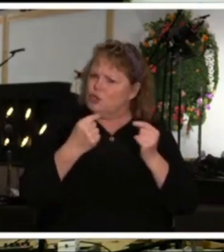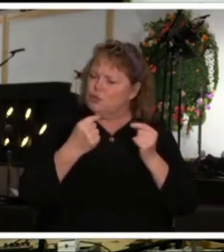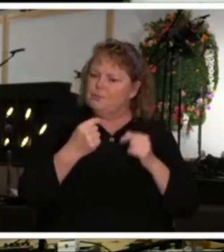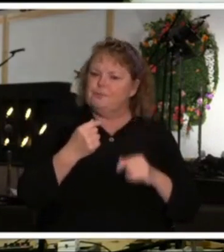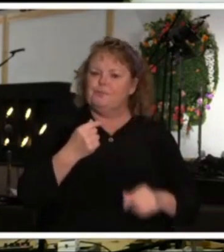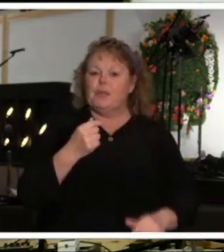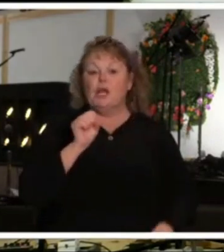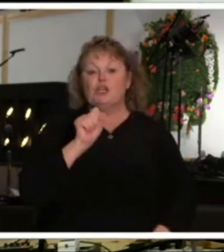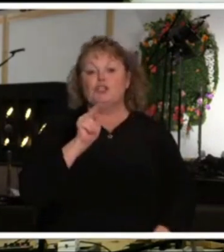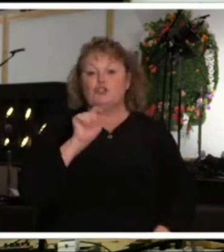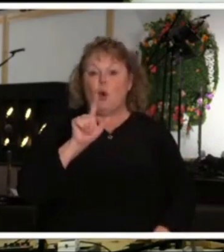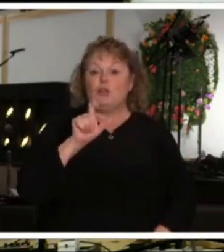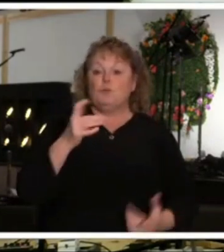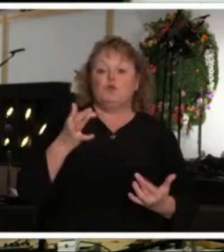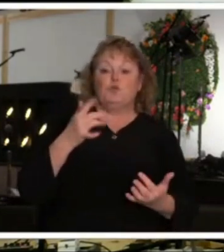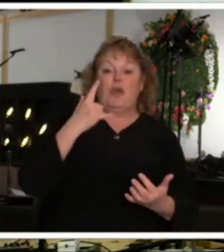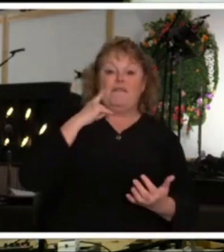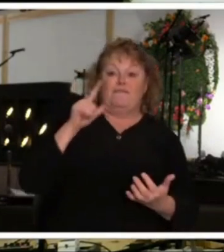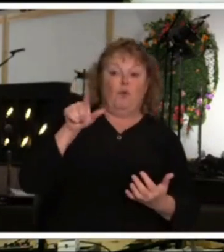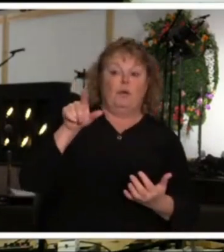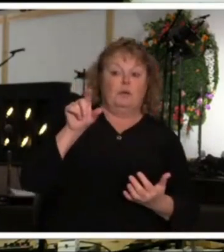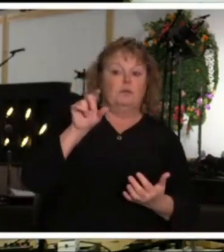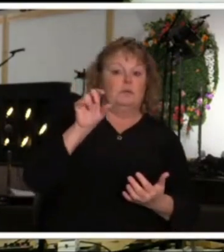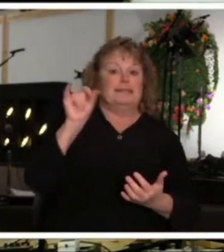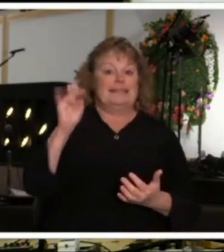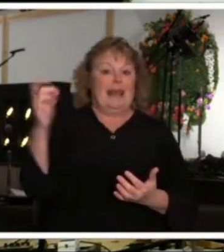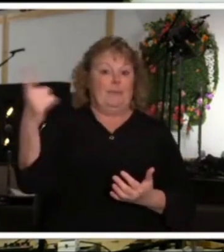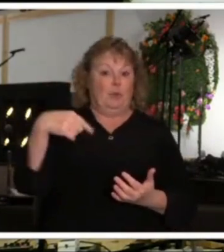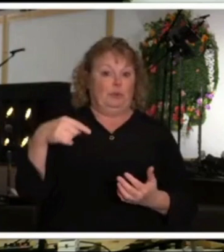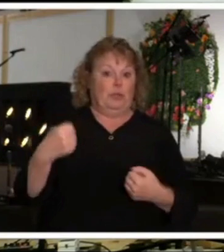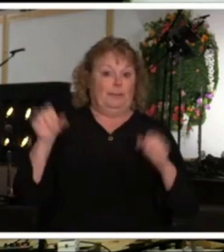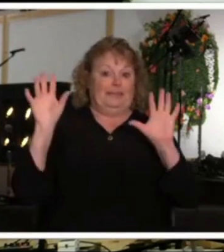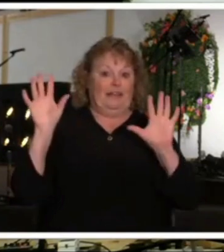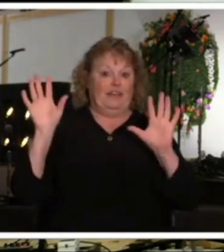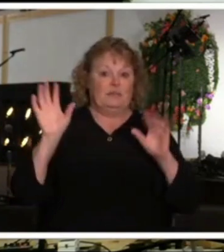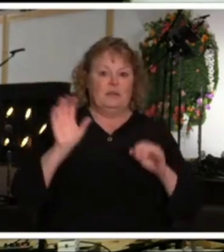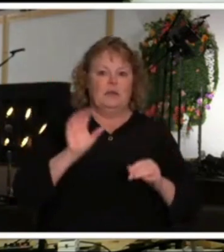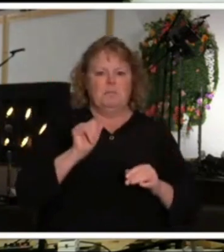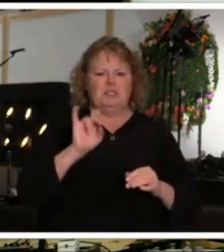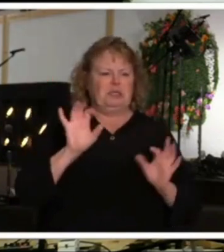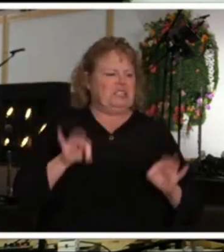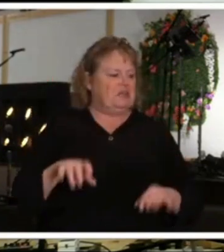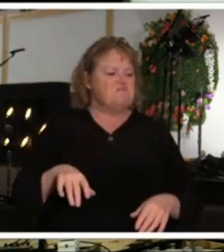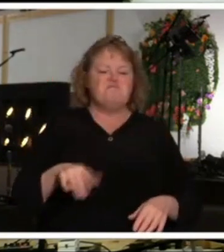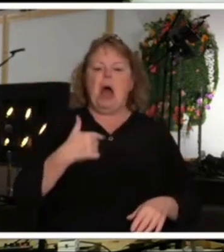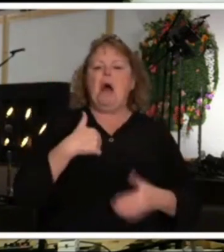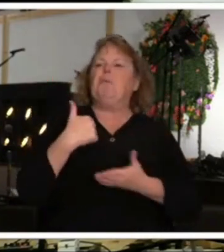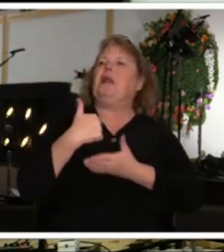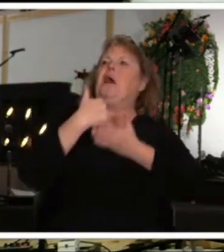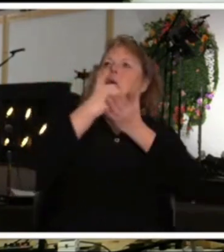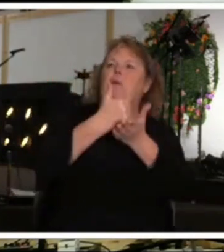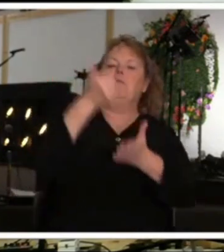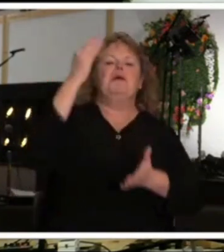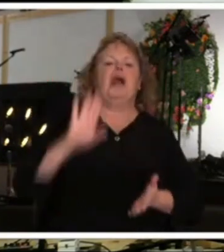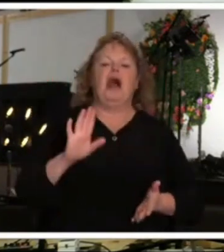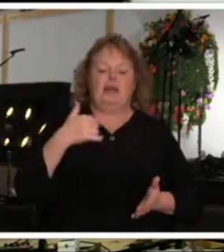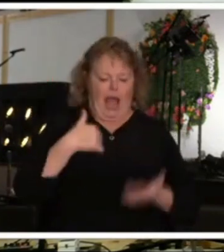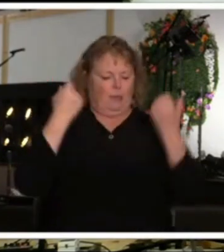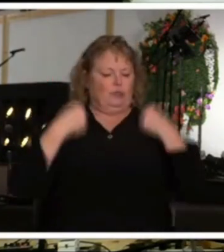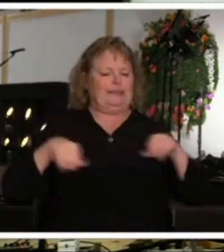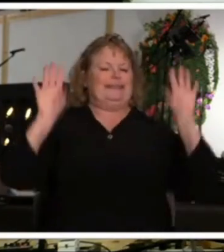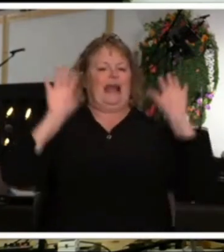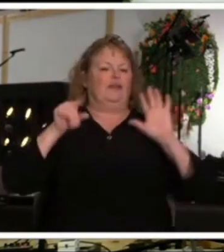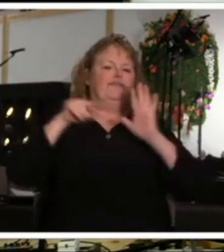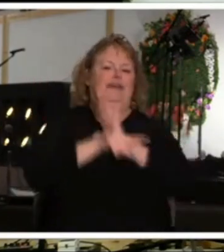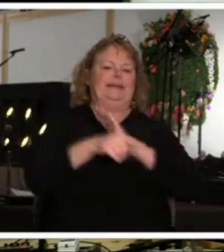antsy, and he decides to, in a sense, help God out by making this offering, this sacrifice. Samuel